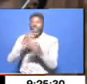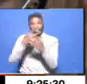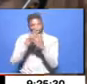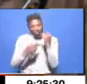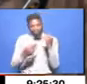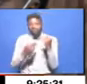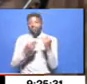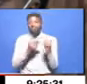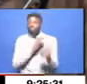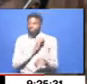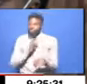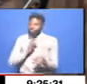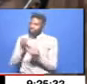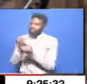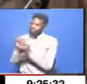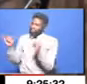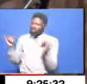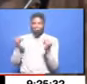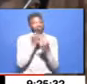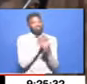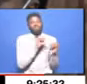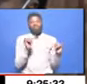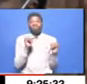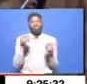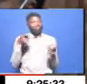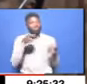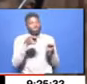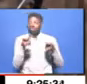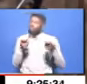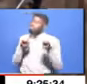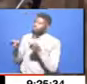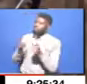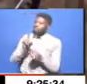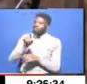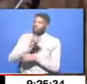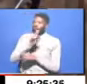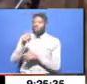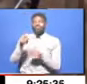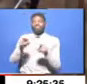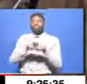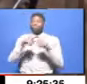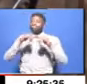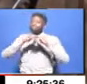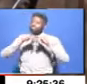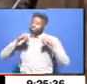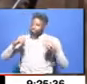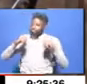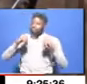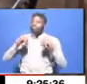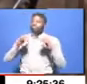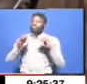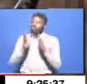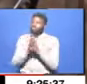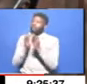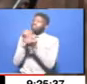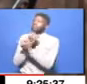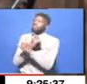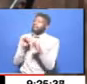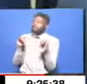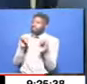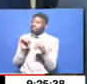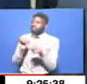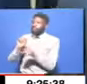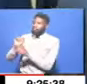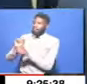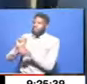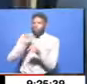any sovereignty over each other, have been separated with independence and everyone's function is clearly